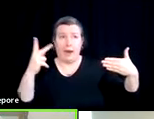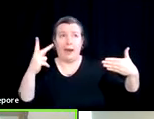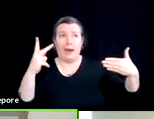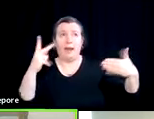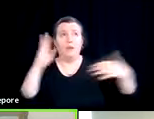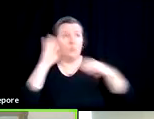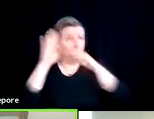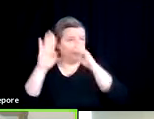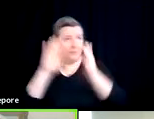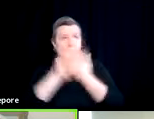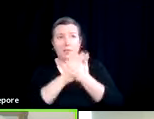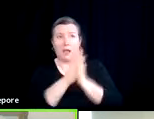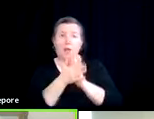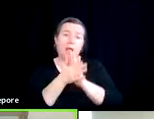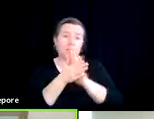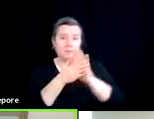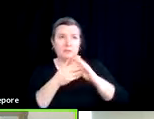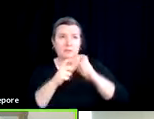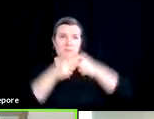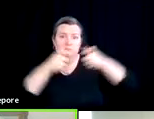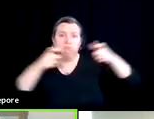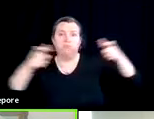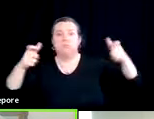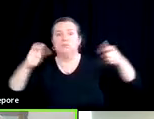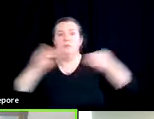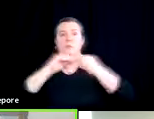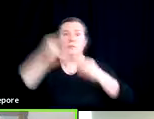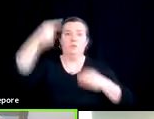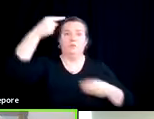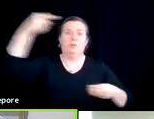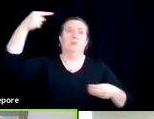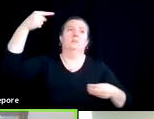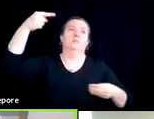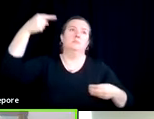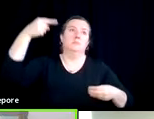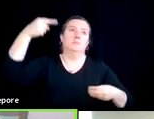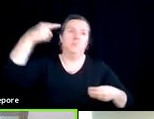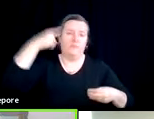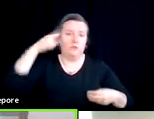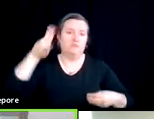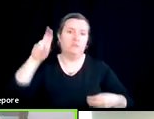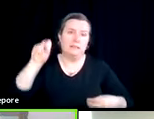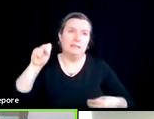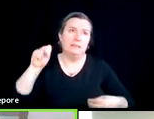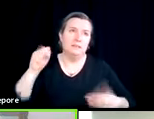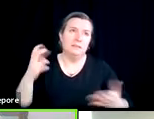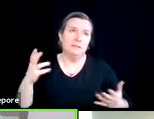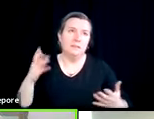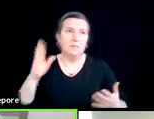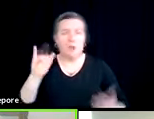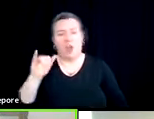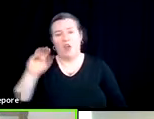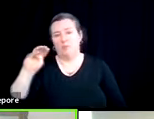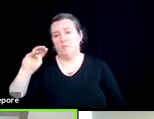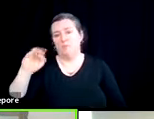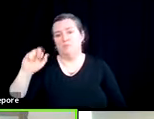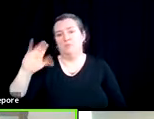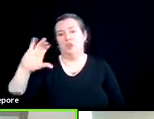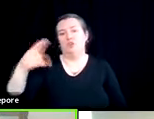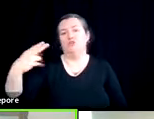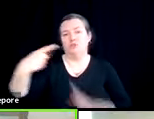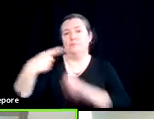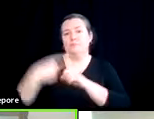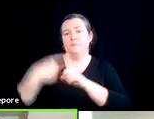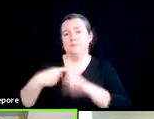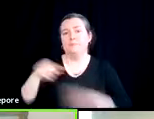sometime in March. We'll see. But at the same time, and our data shows this every time we have one of these press